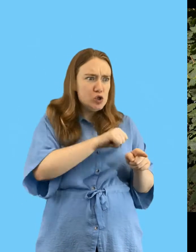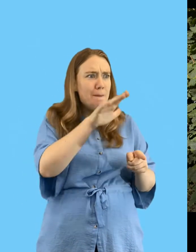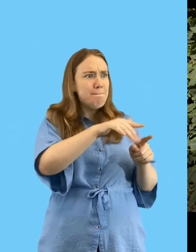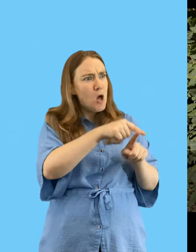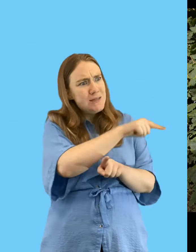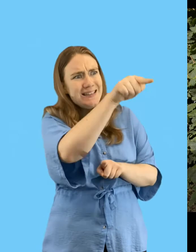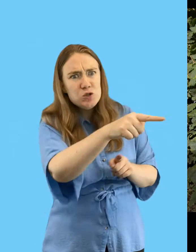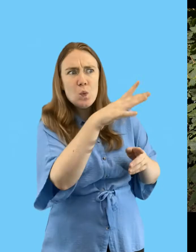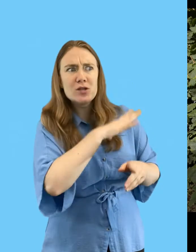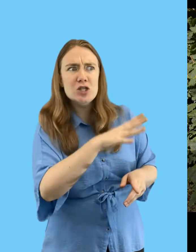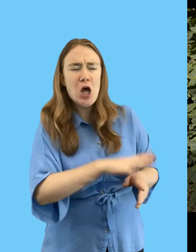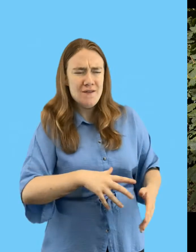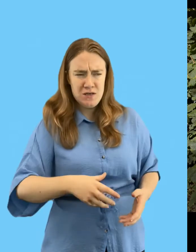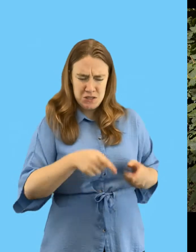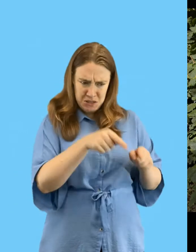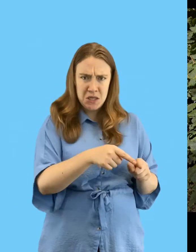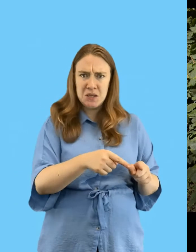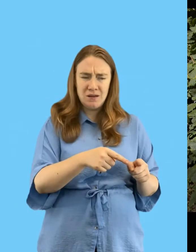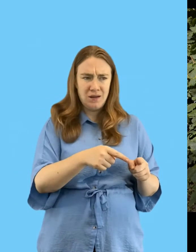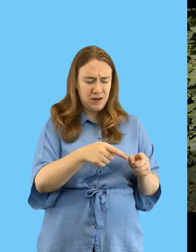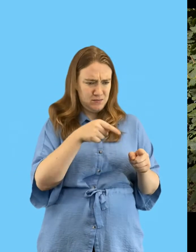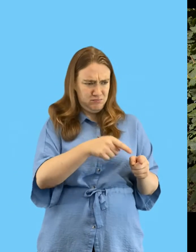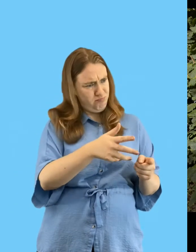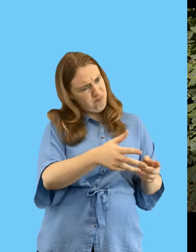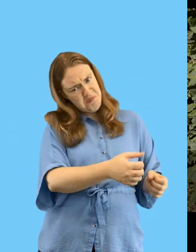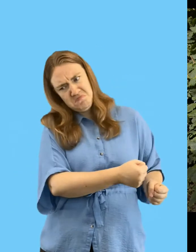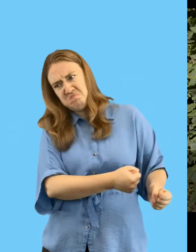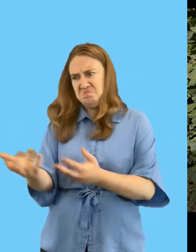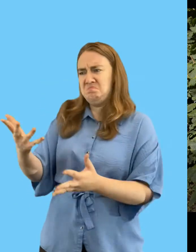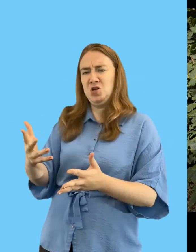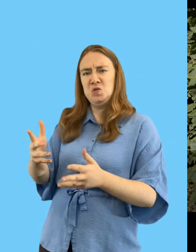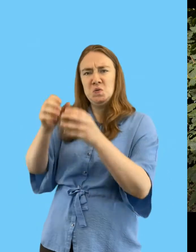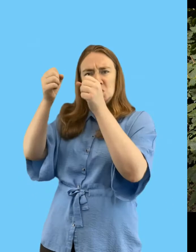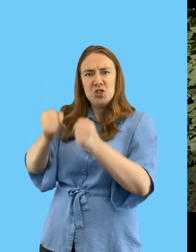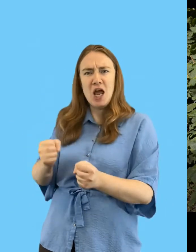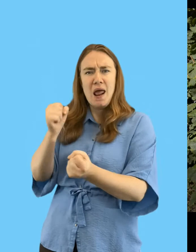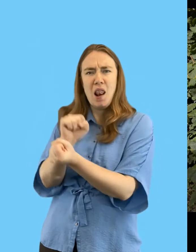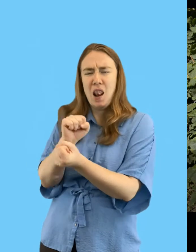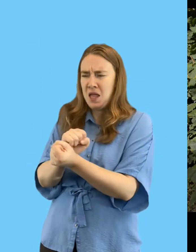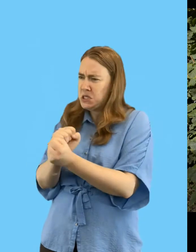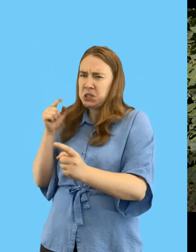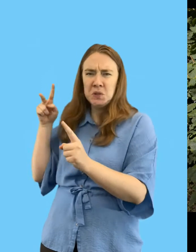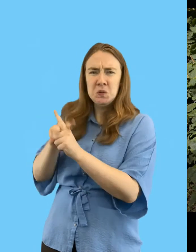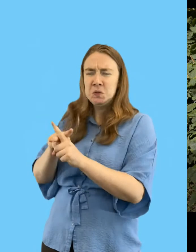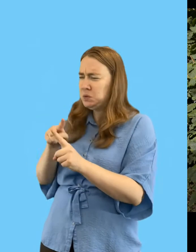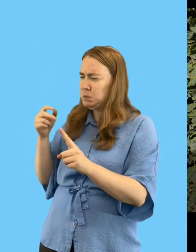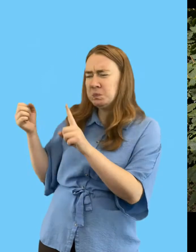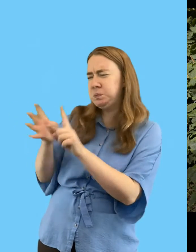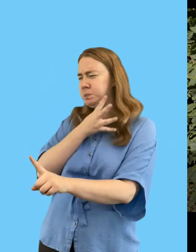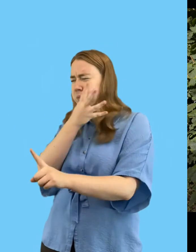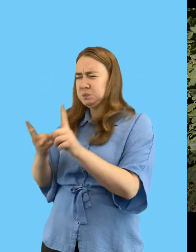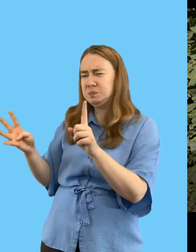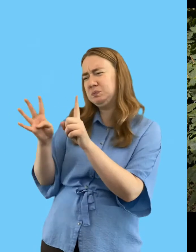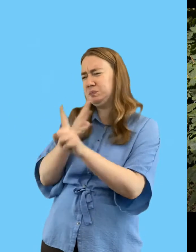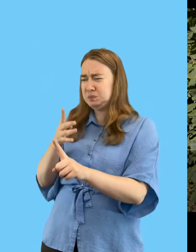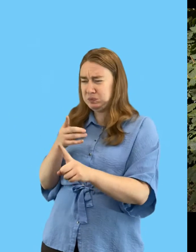In anger, his master handed him over to the jailers to be tortured until he should pay back all he owed. This